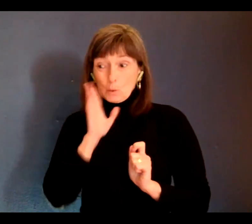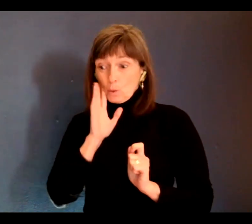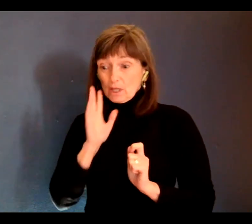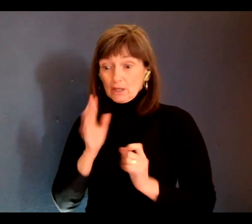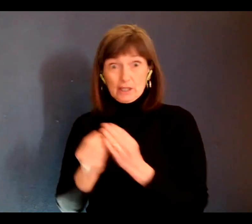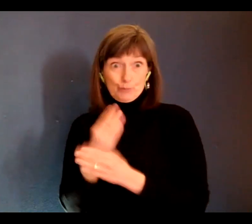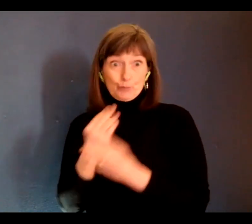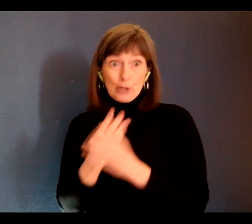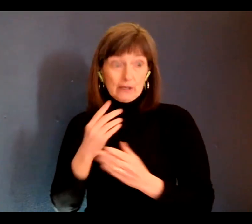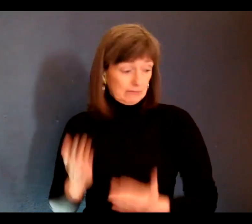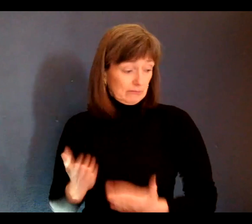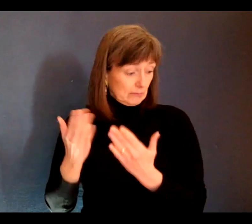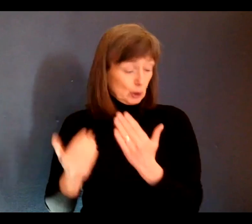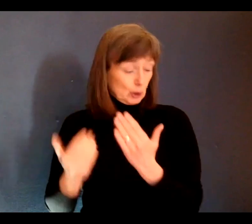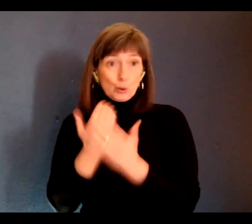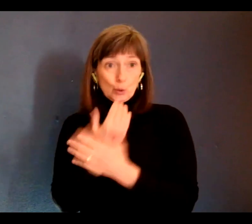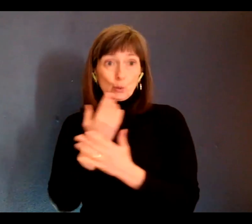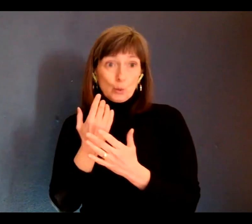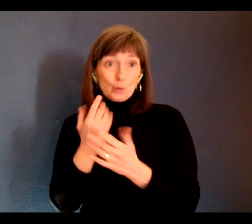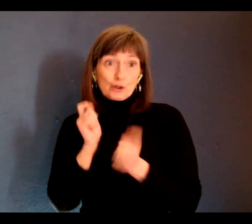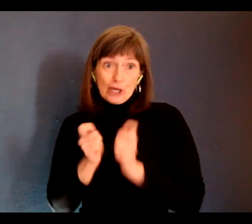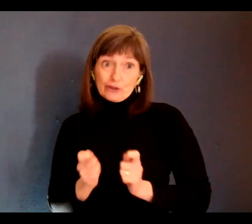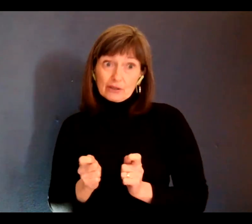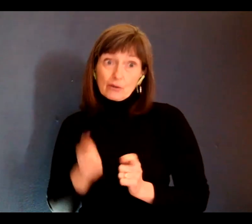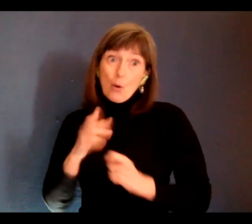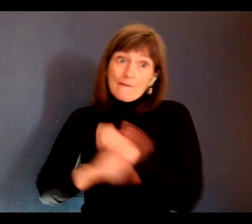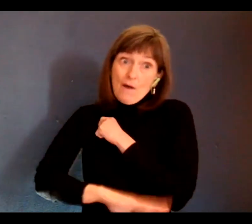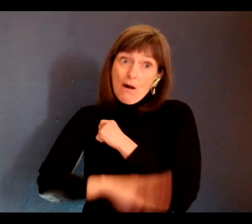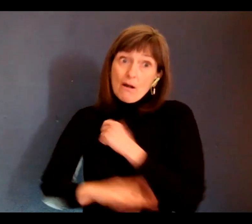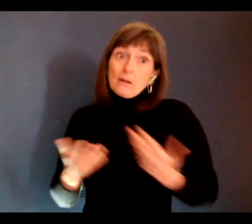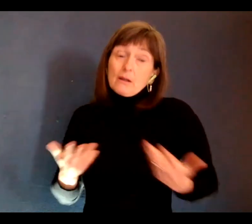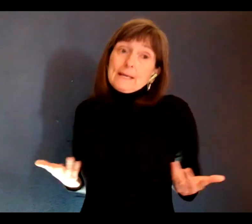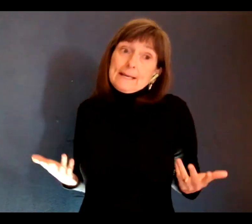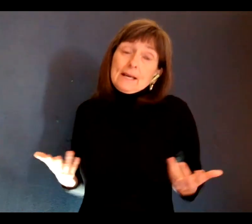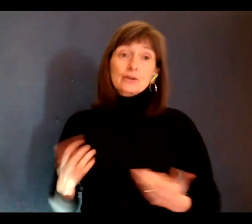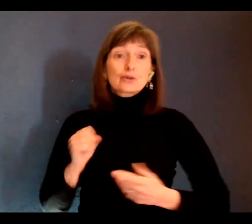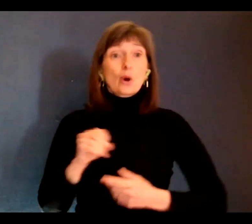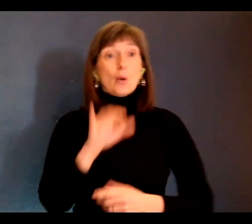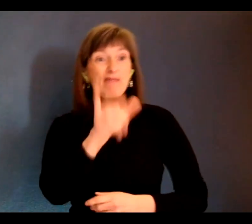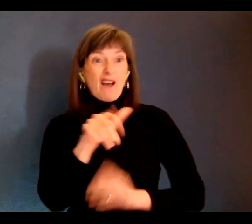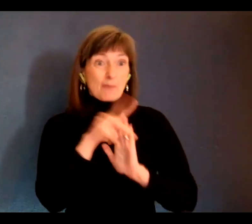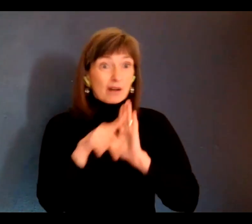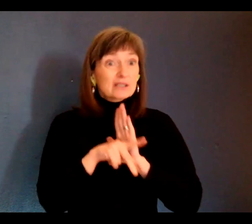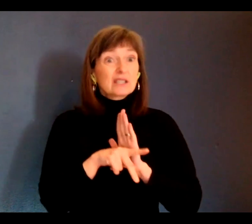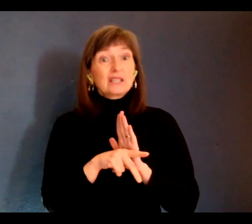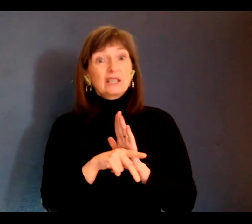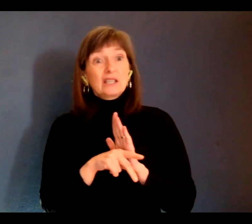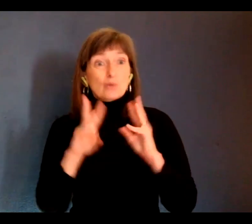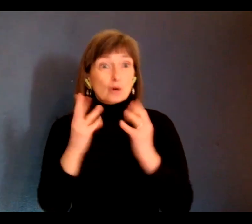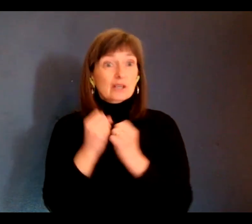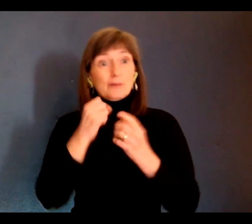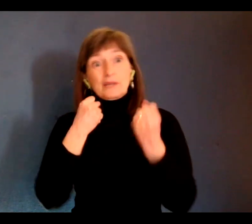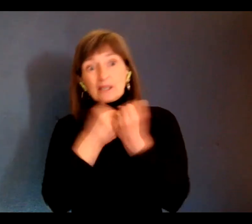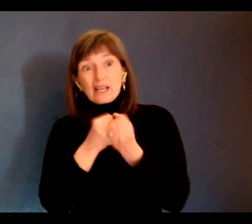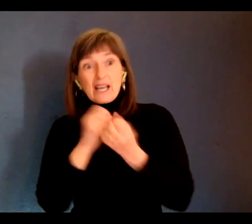spring or in the fall session. So, along with that then would need to be those policies and that education piece that supports that.